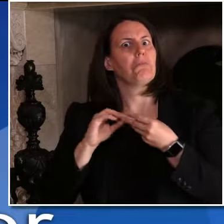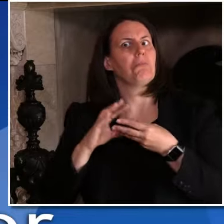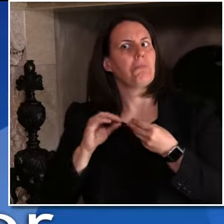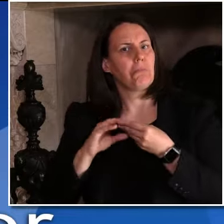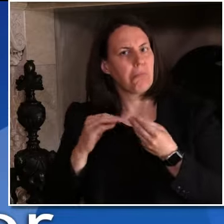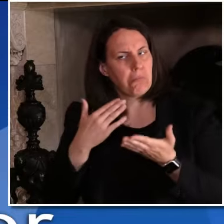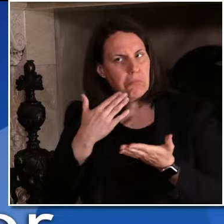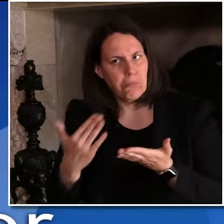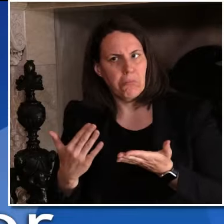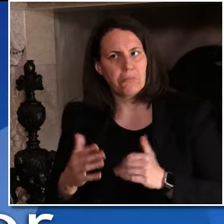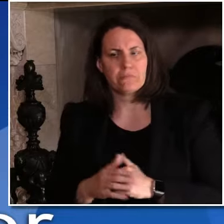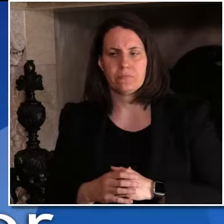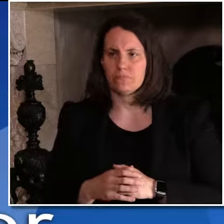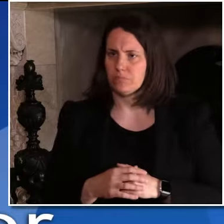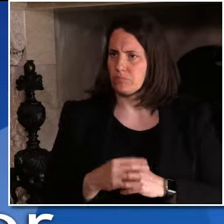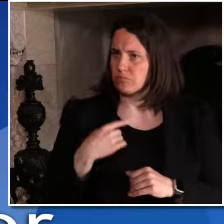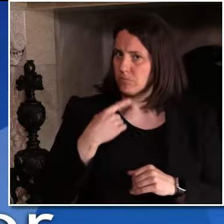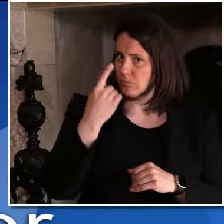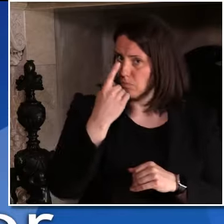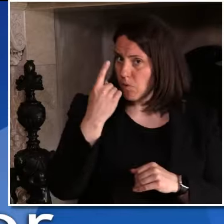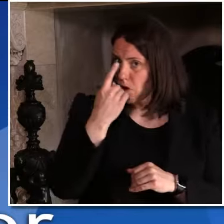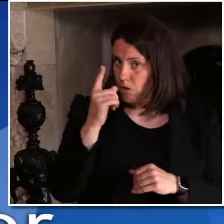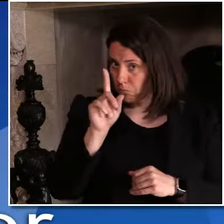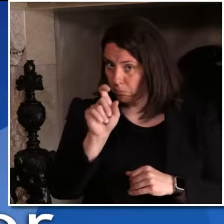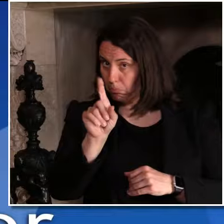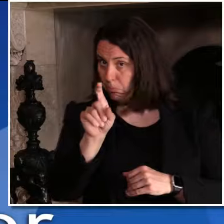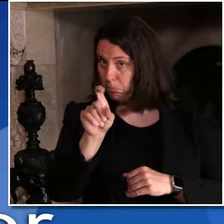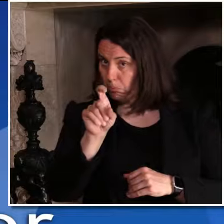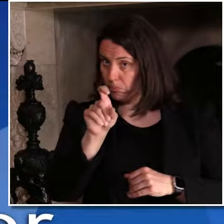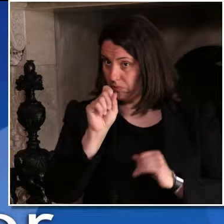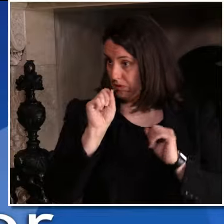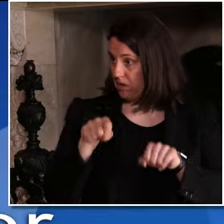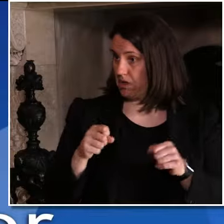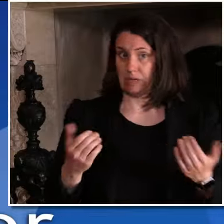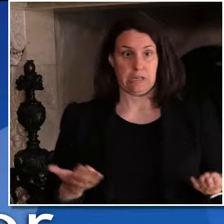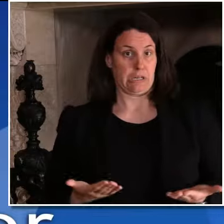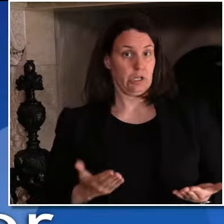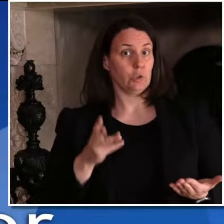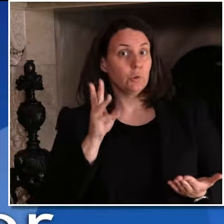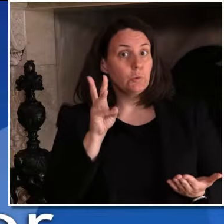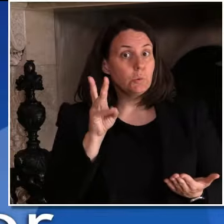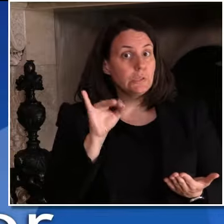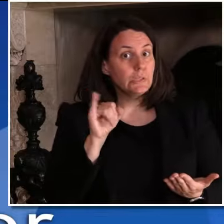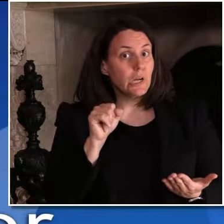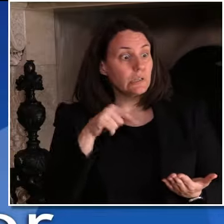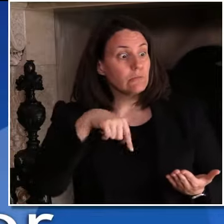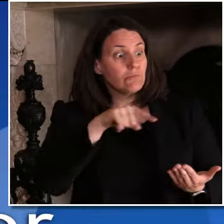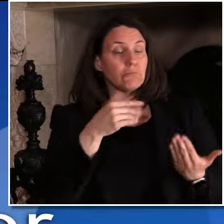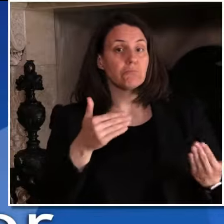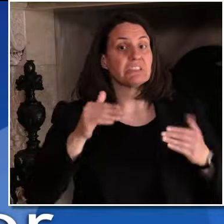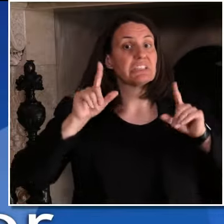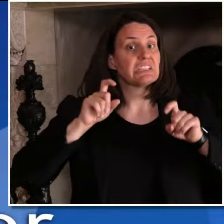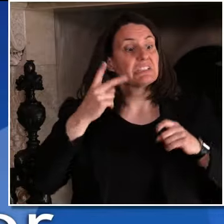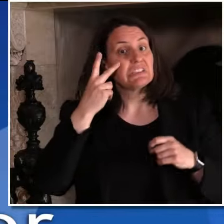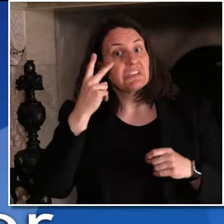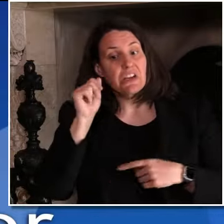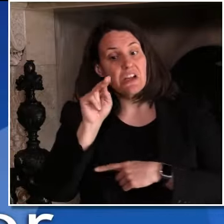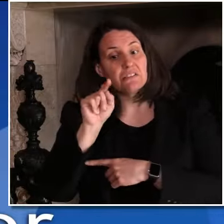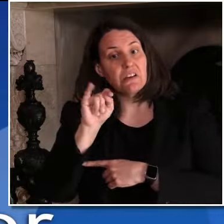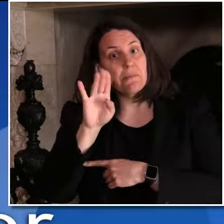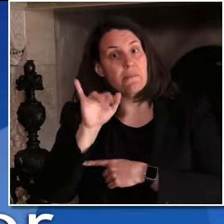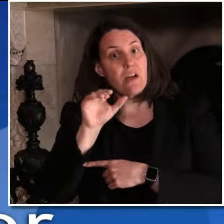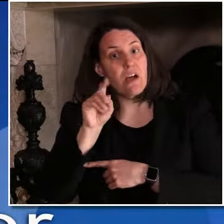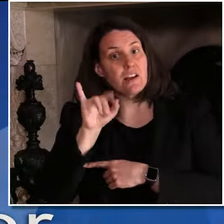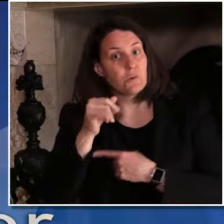of doing a large-scale antibody testing or something like that here in Wisconsin? Yeah, Ryan Westergaard, I